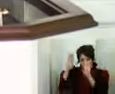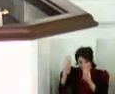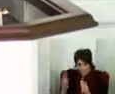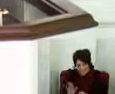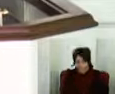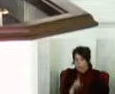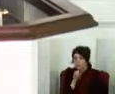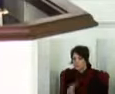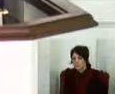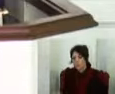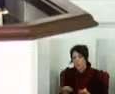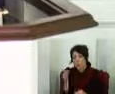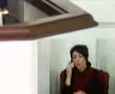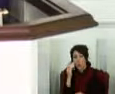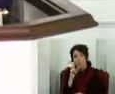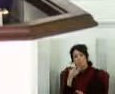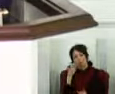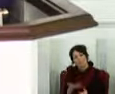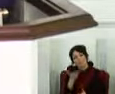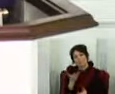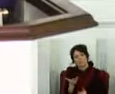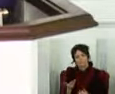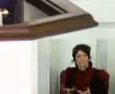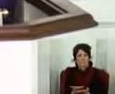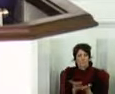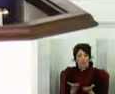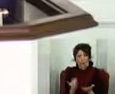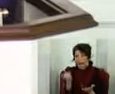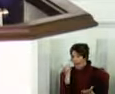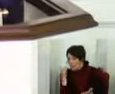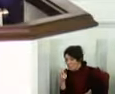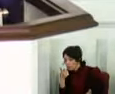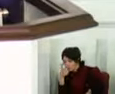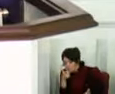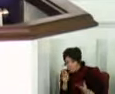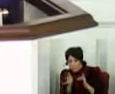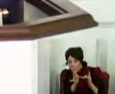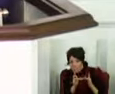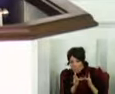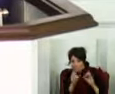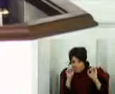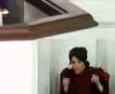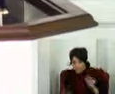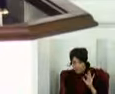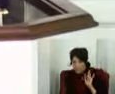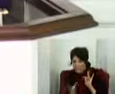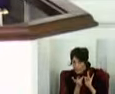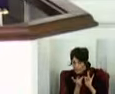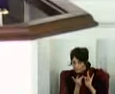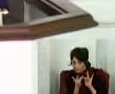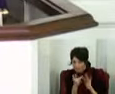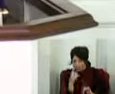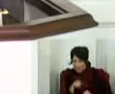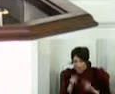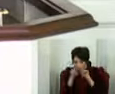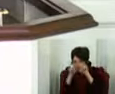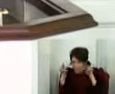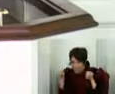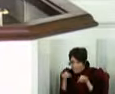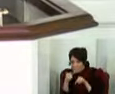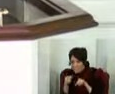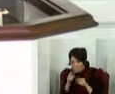to know that you've been present. And for those of you who are worshiping online, this is an opportunity also for you to connect with us. So please hit that little box that